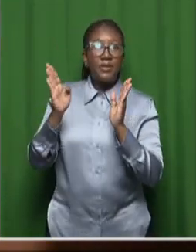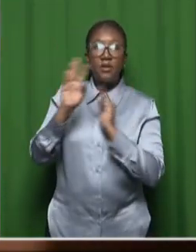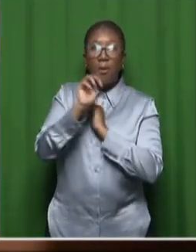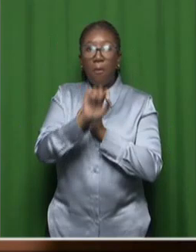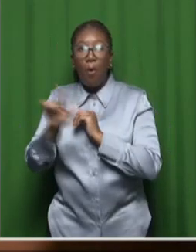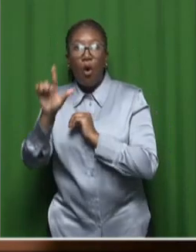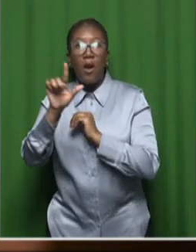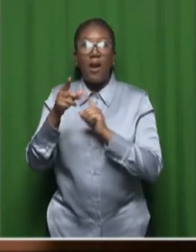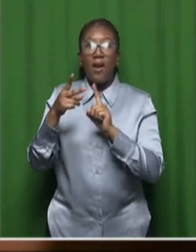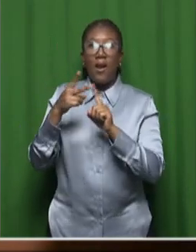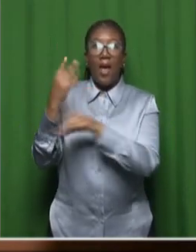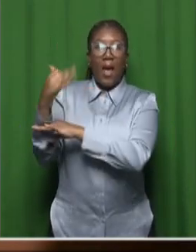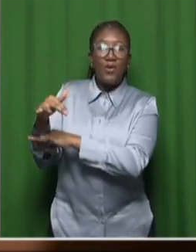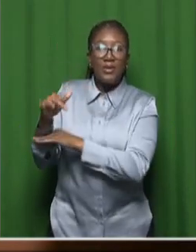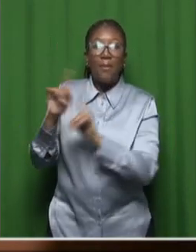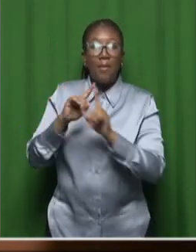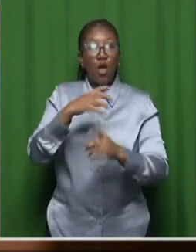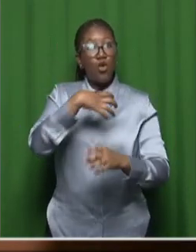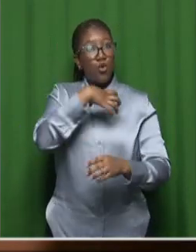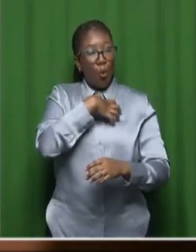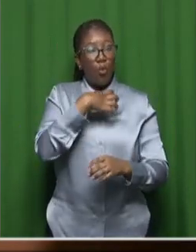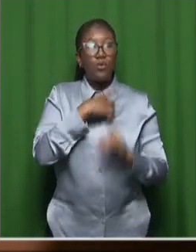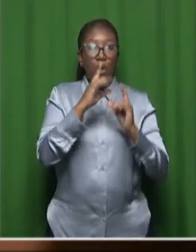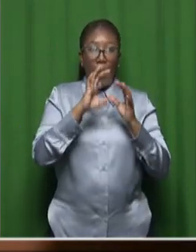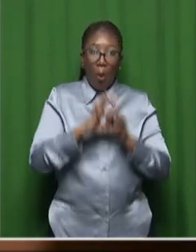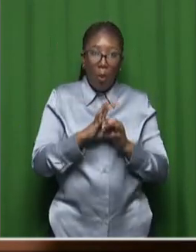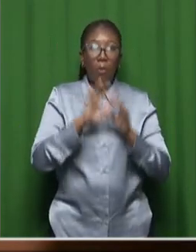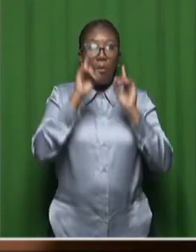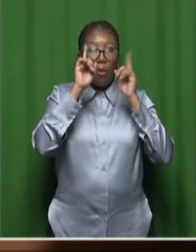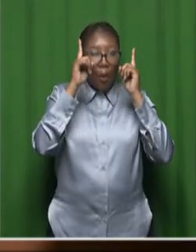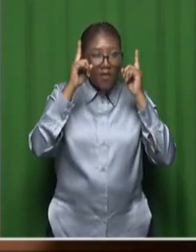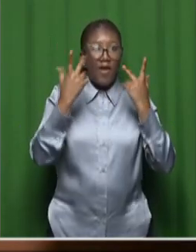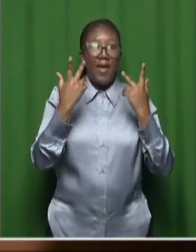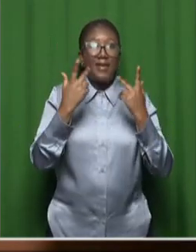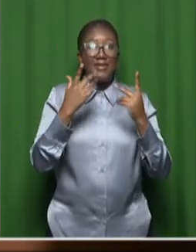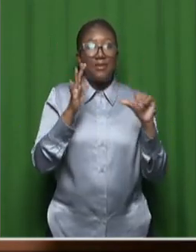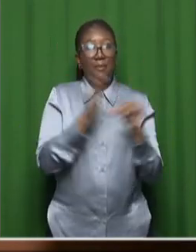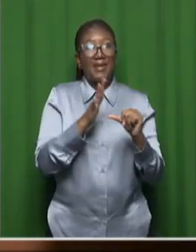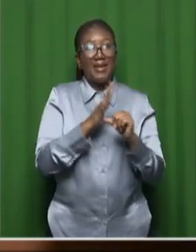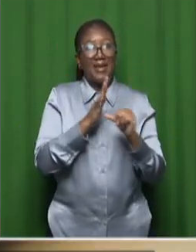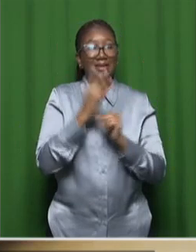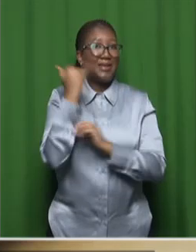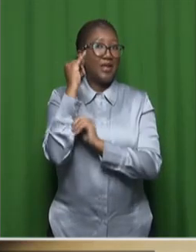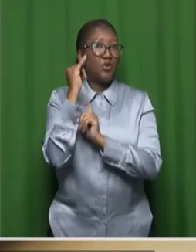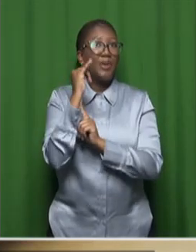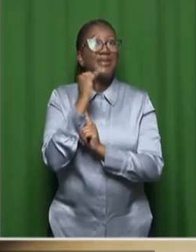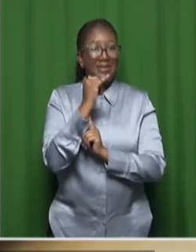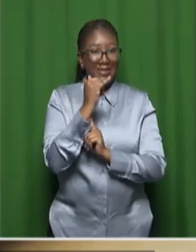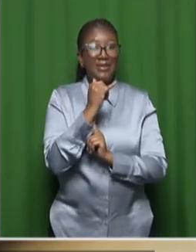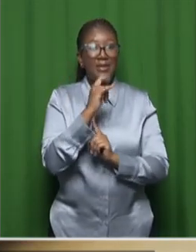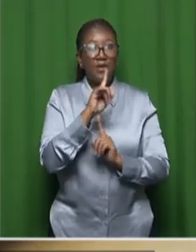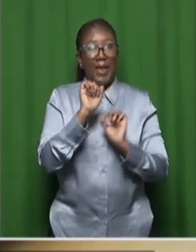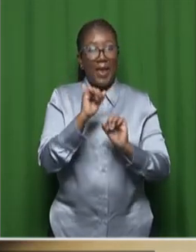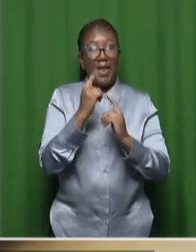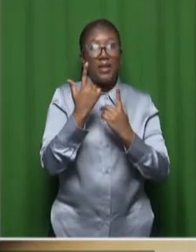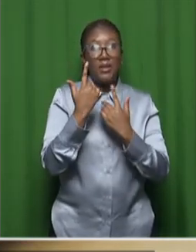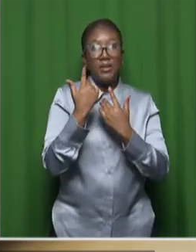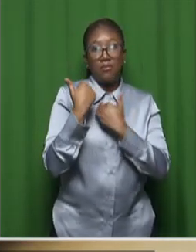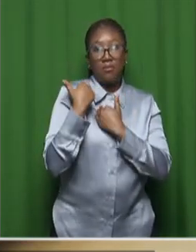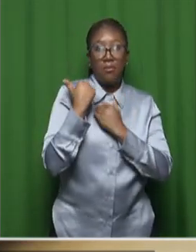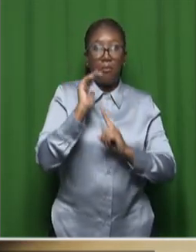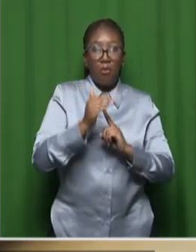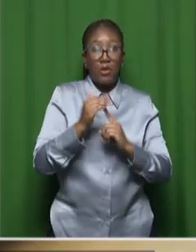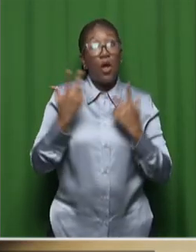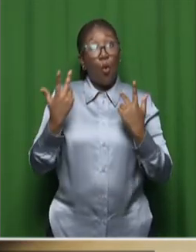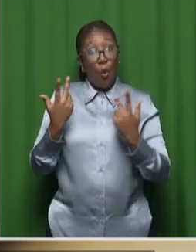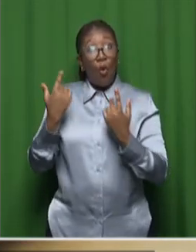Wi-Fis. But another thing, let's say you don't have any other access but the public Wi-Fi. That's what we call, then you need to use what we call a